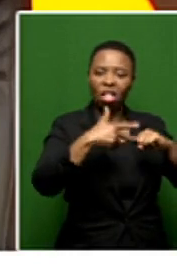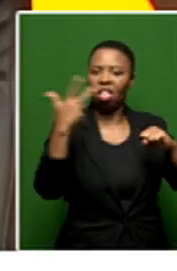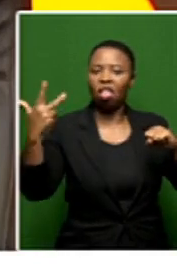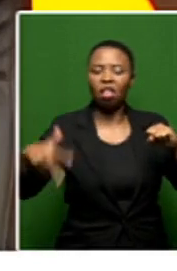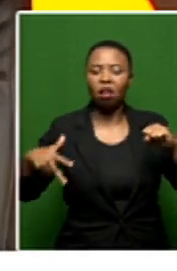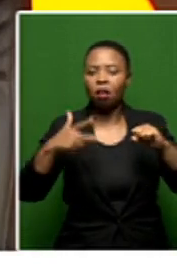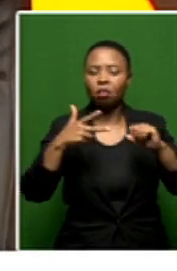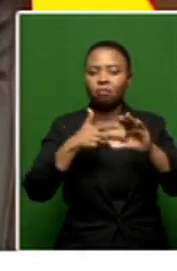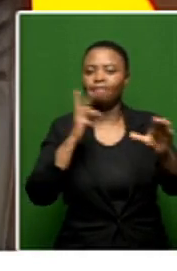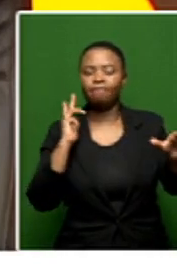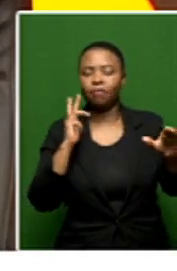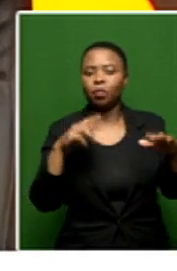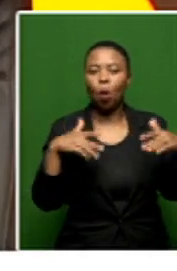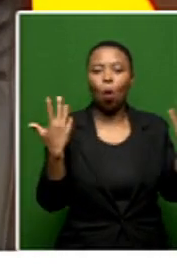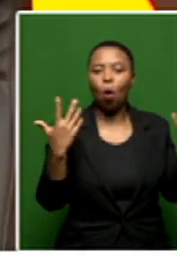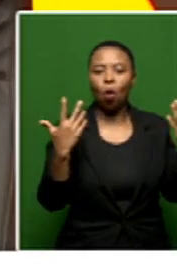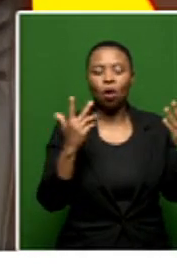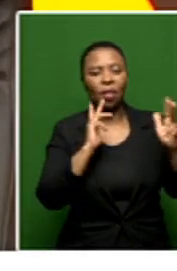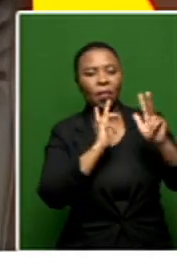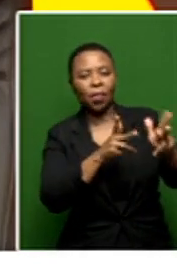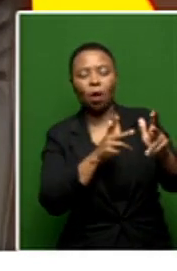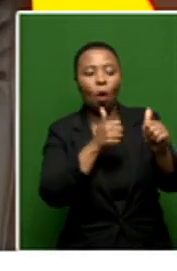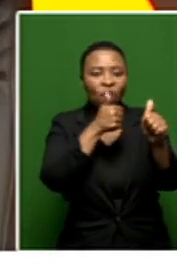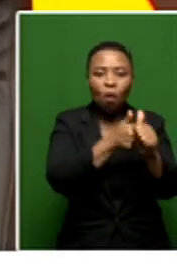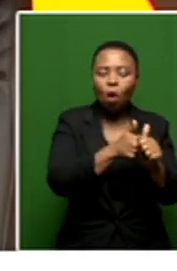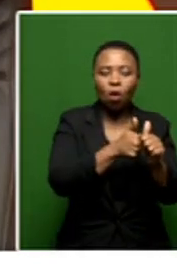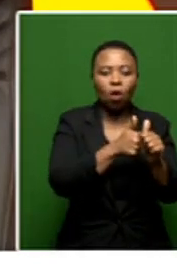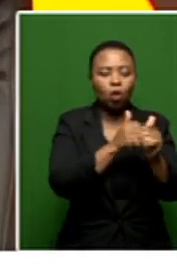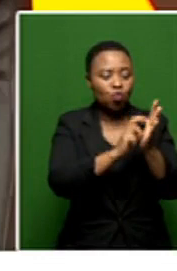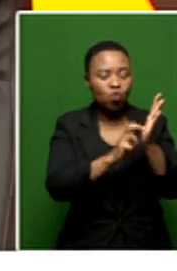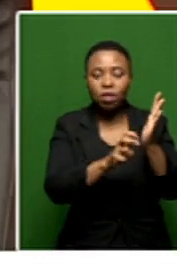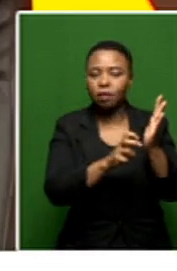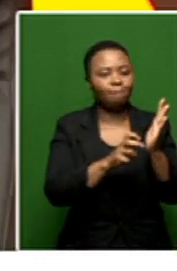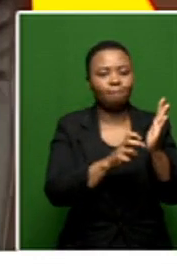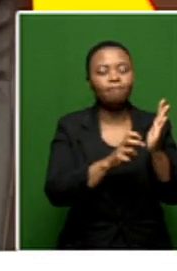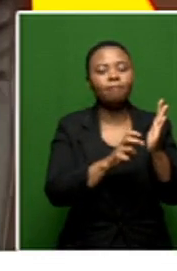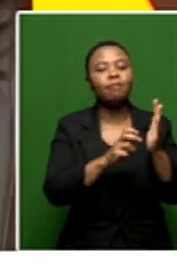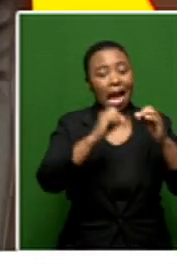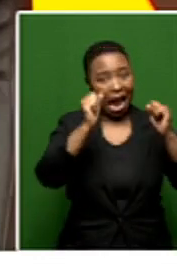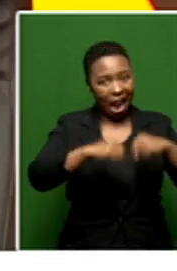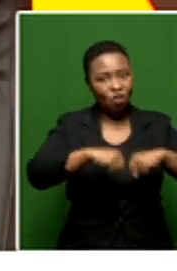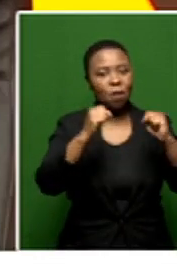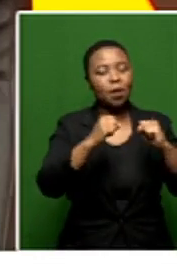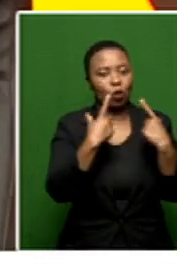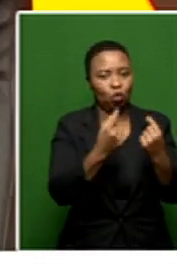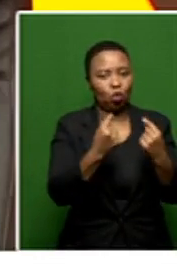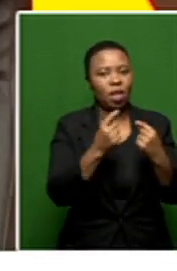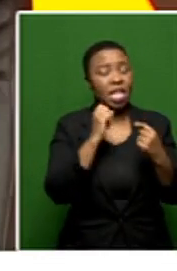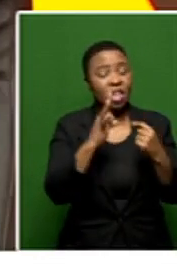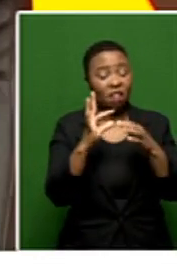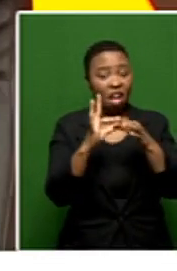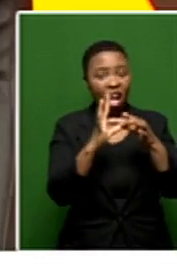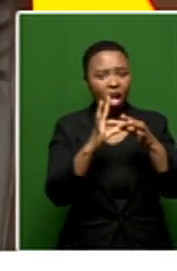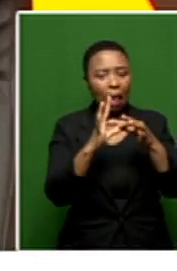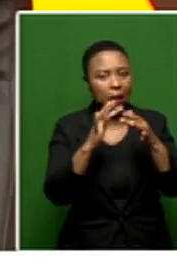that agreement must also include a deadlock breaking mechanism, so that when there are difficulties in a